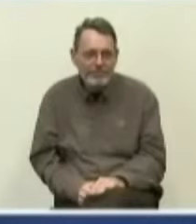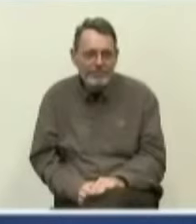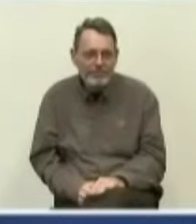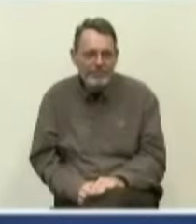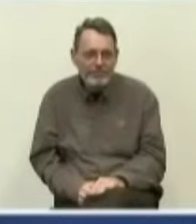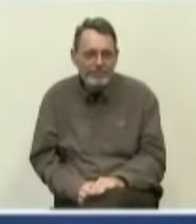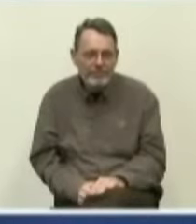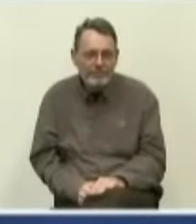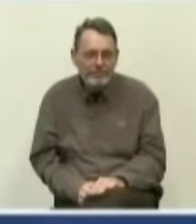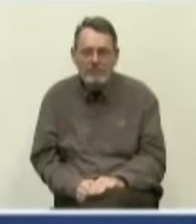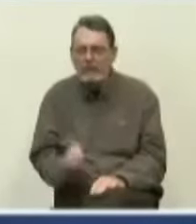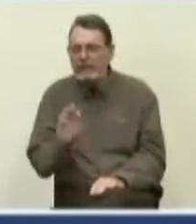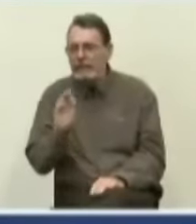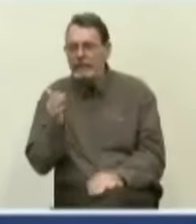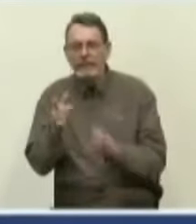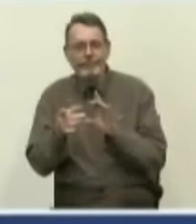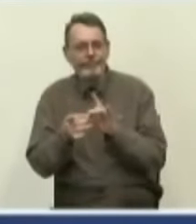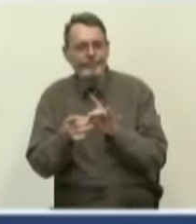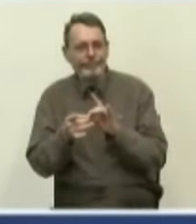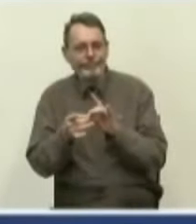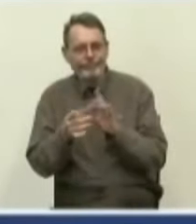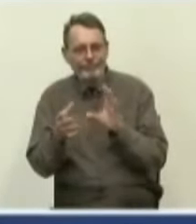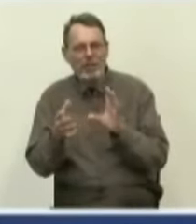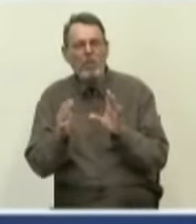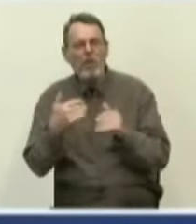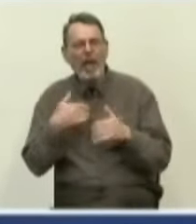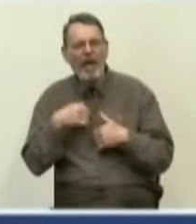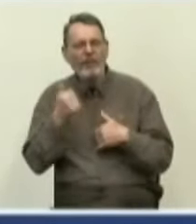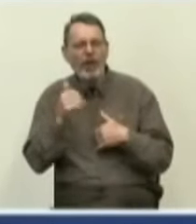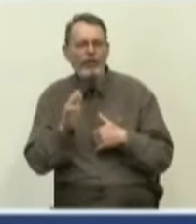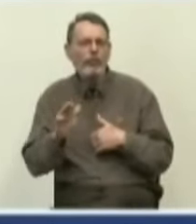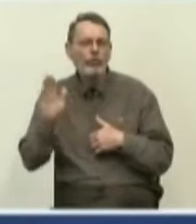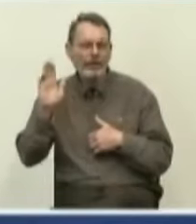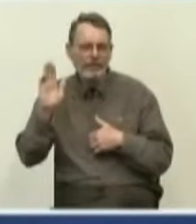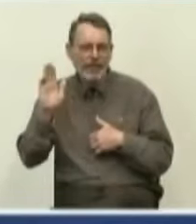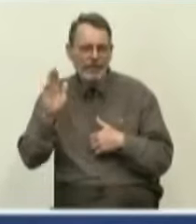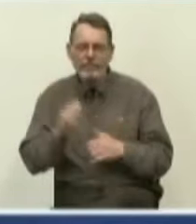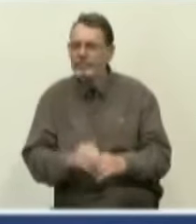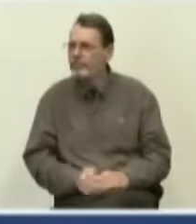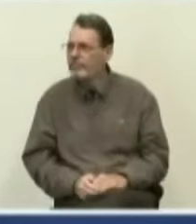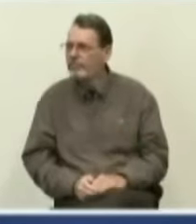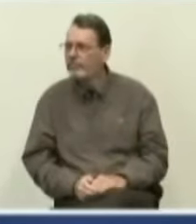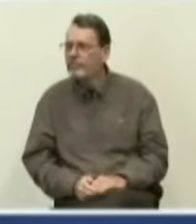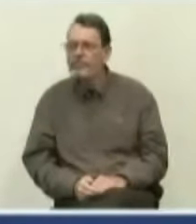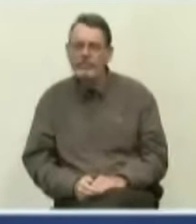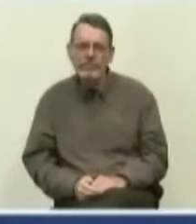It appears that caller disconnected. However, we have another raised hand.